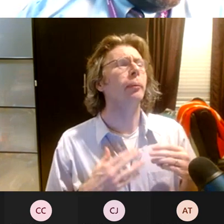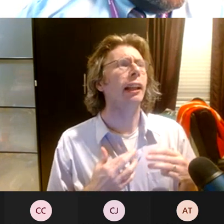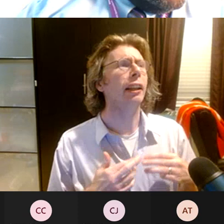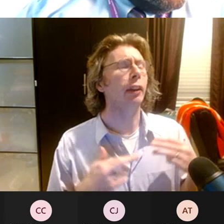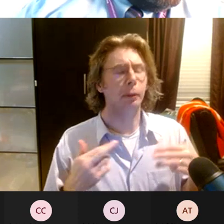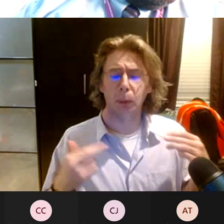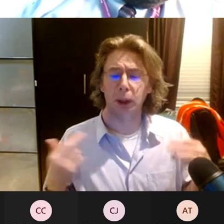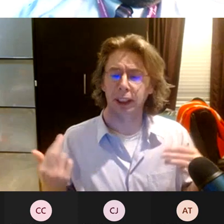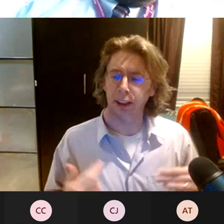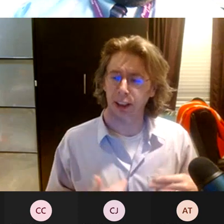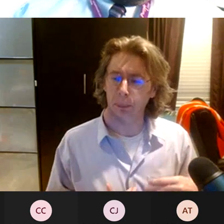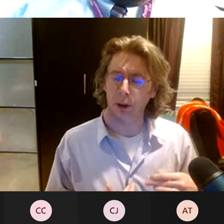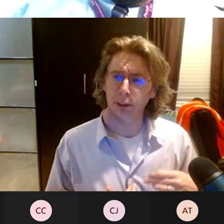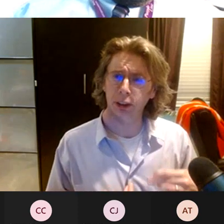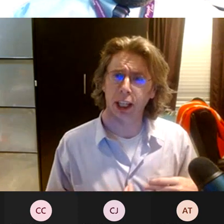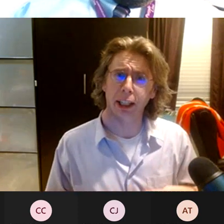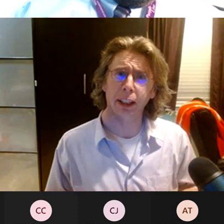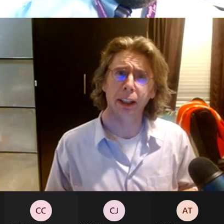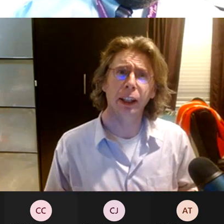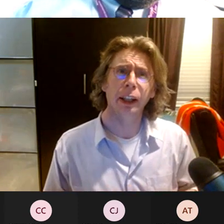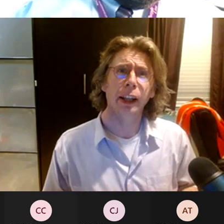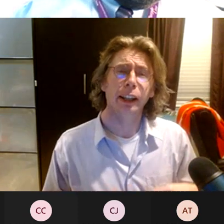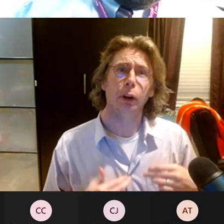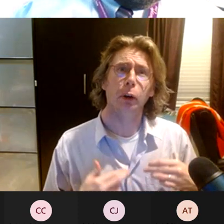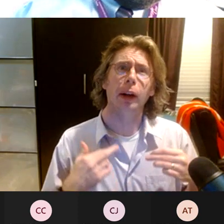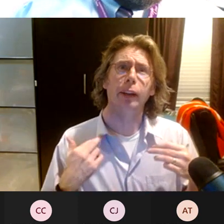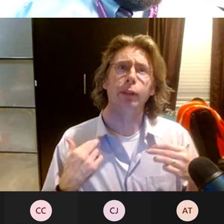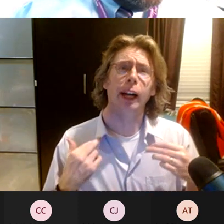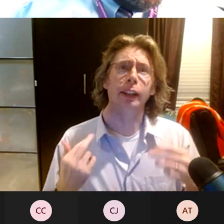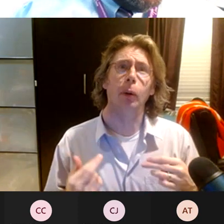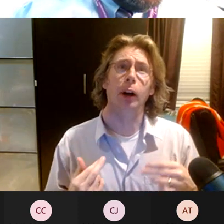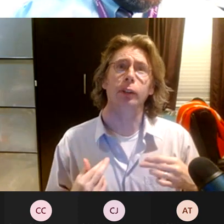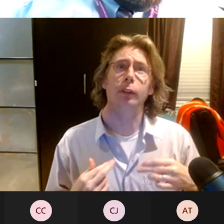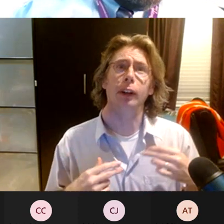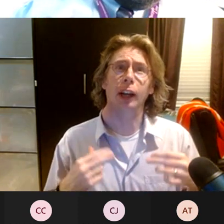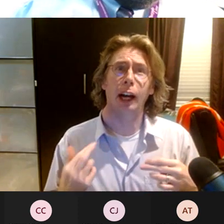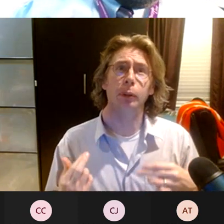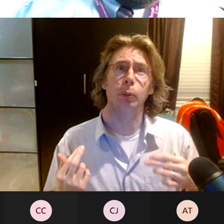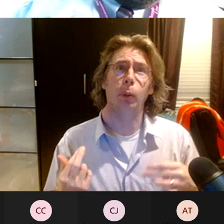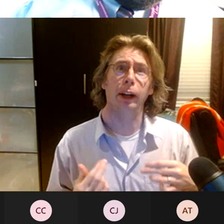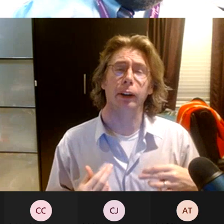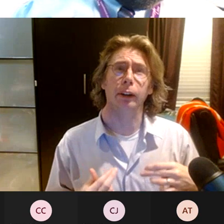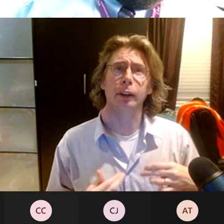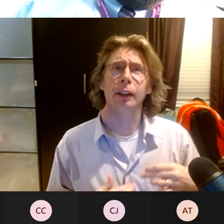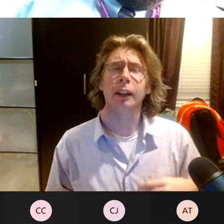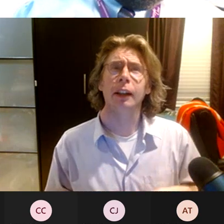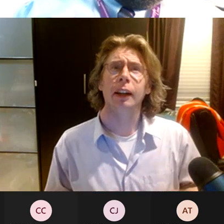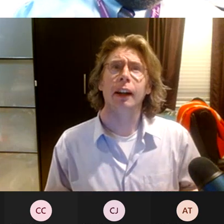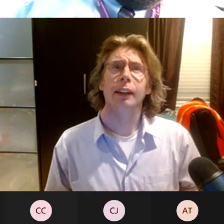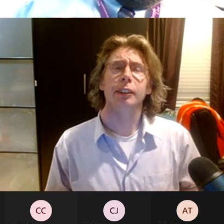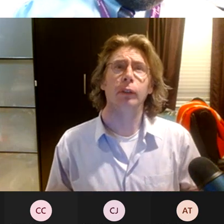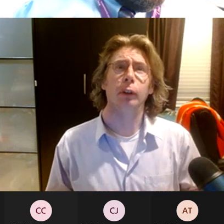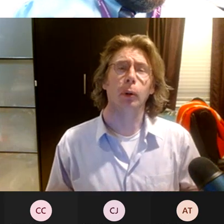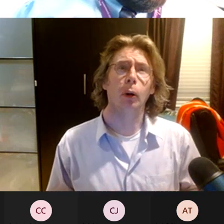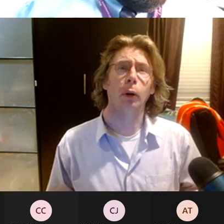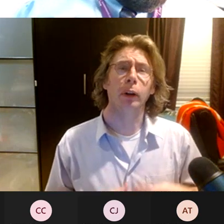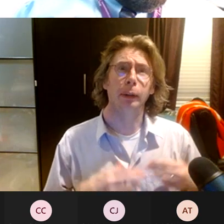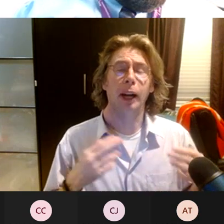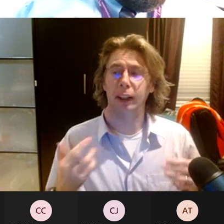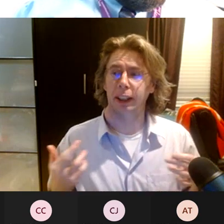and to give a more detailed example, if, say, you know, a finding was that there are times where some